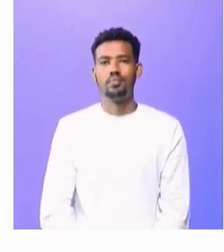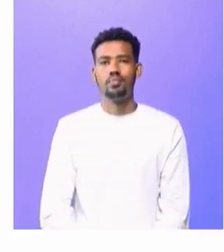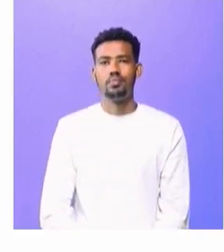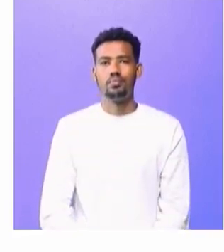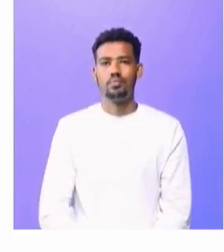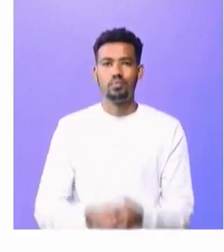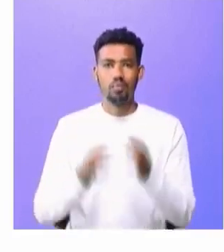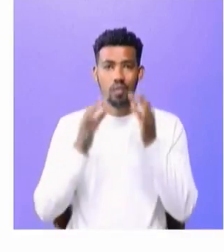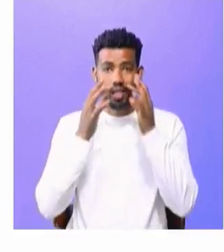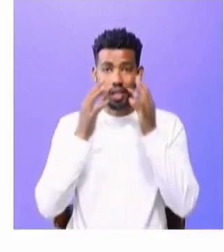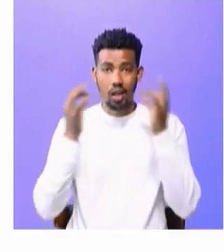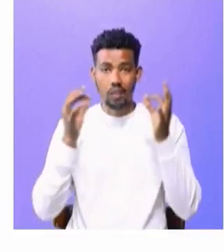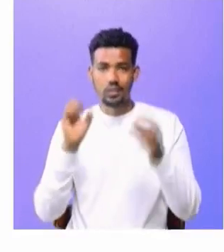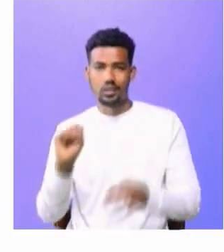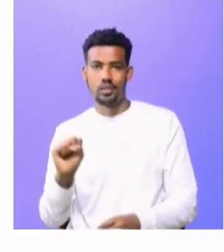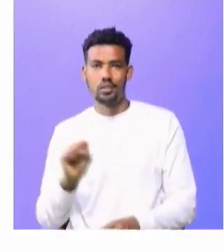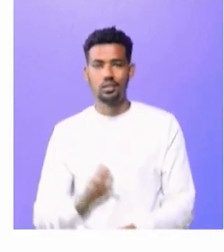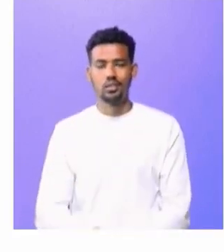cats,